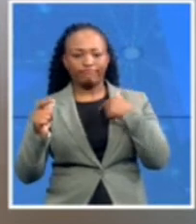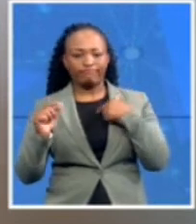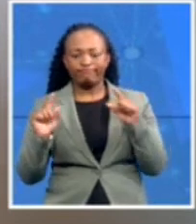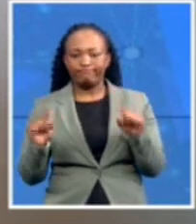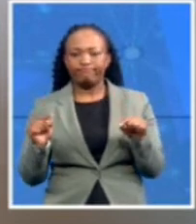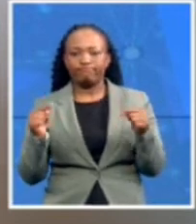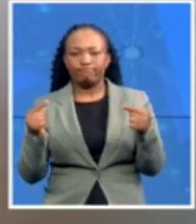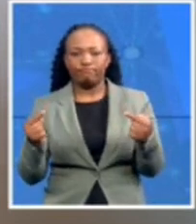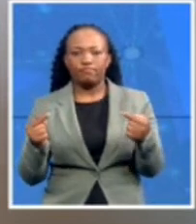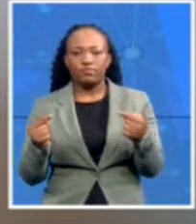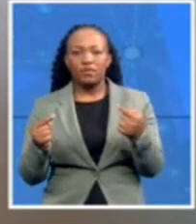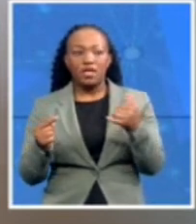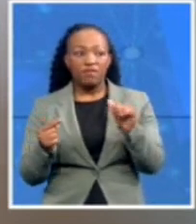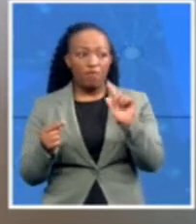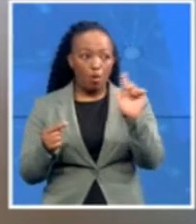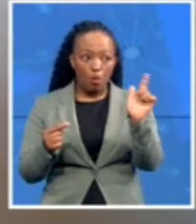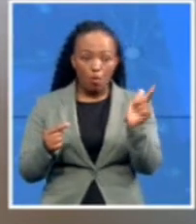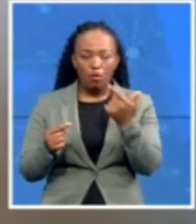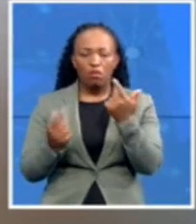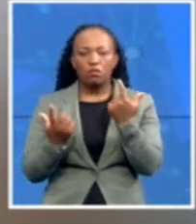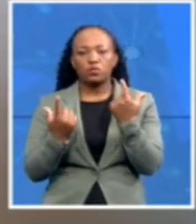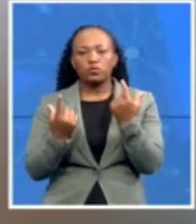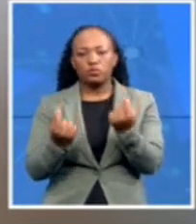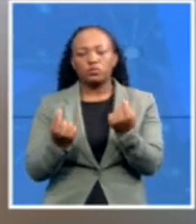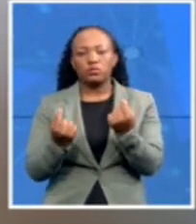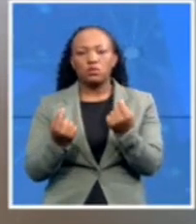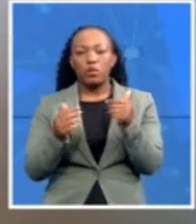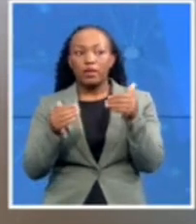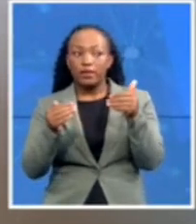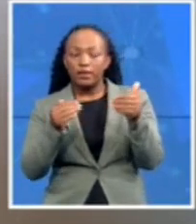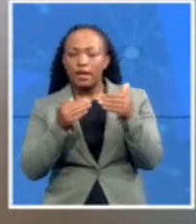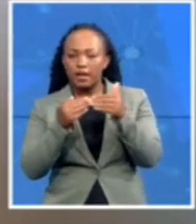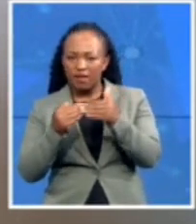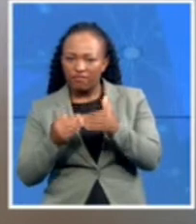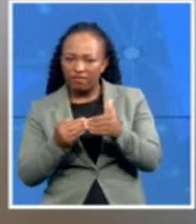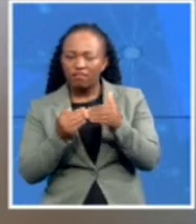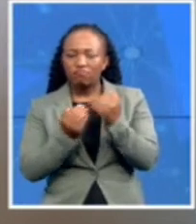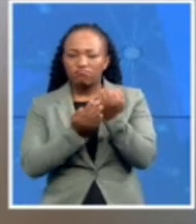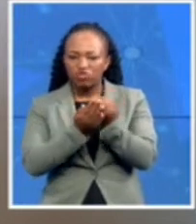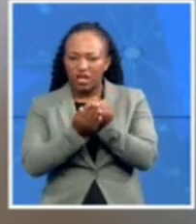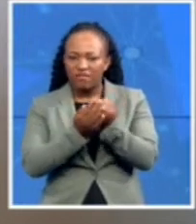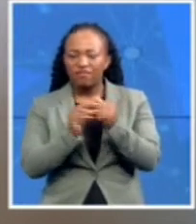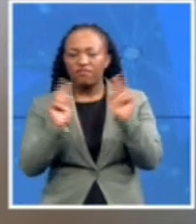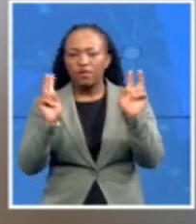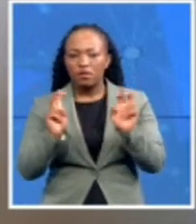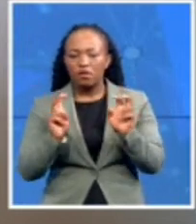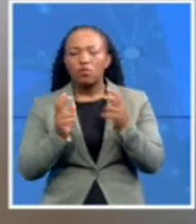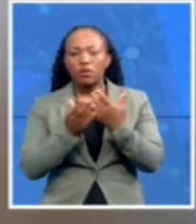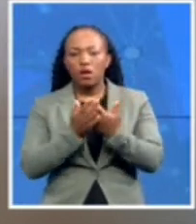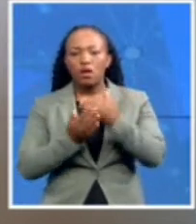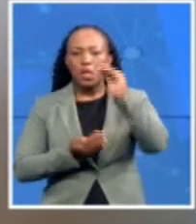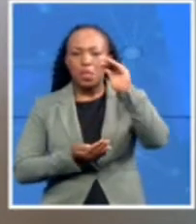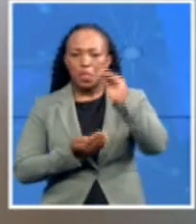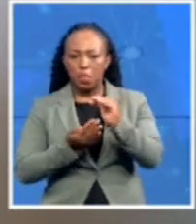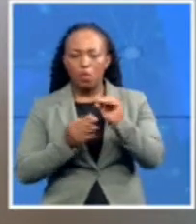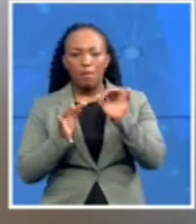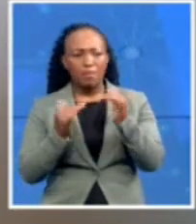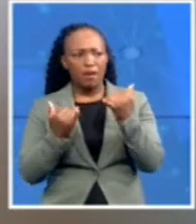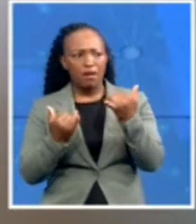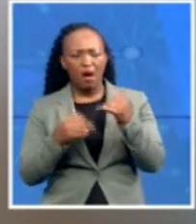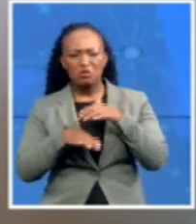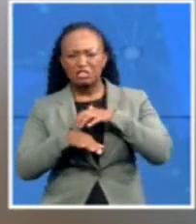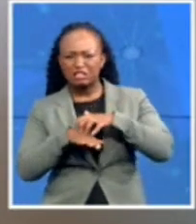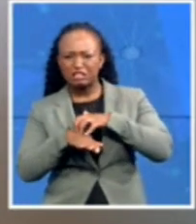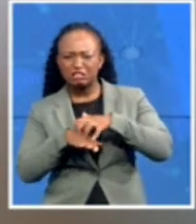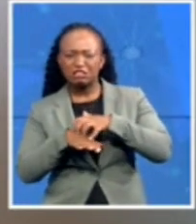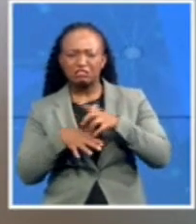risk of load shedding and the risk of increasing this frustration and inconvenience will just increase. And we